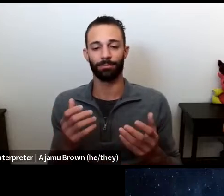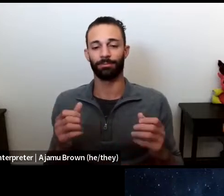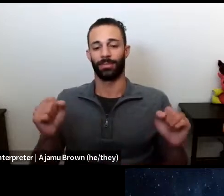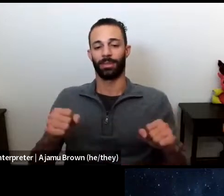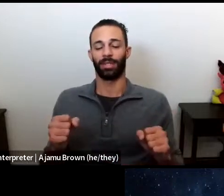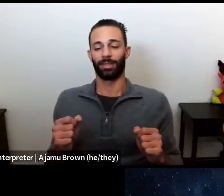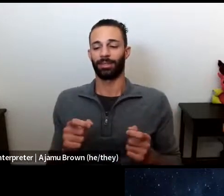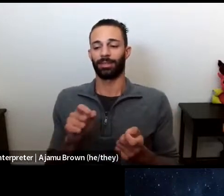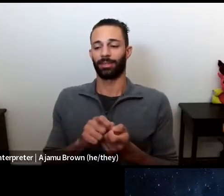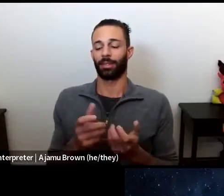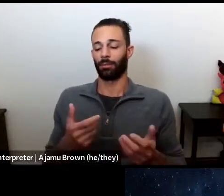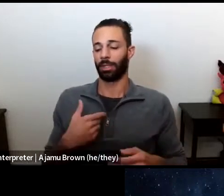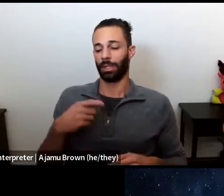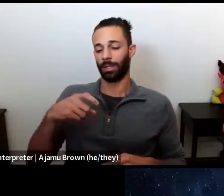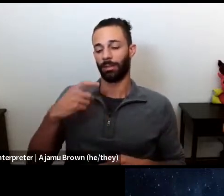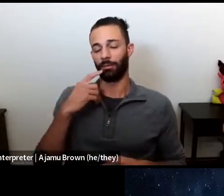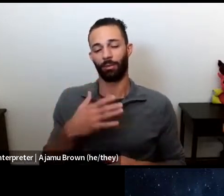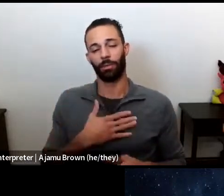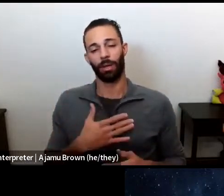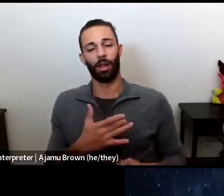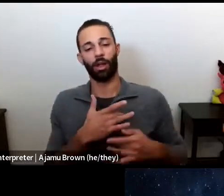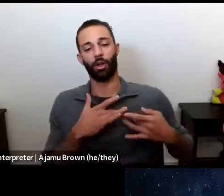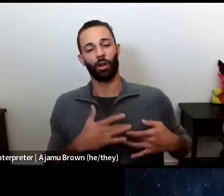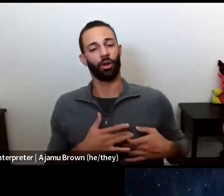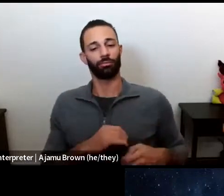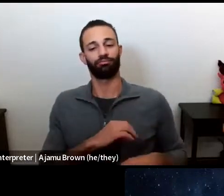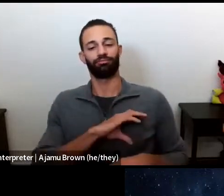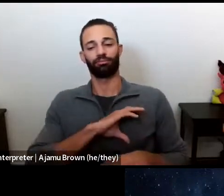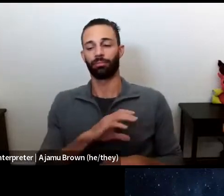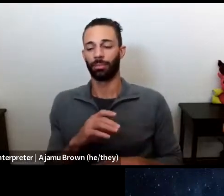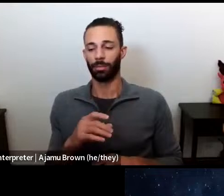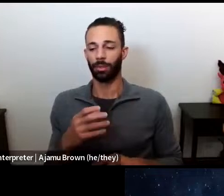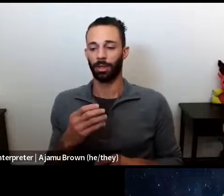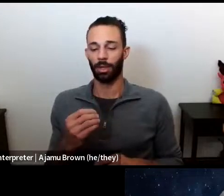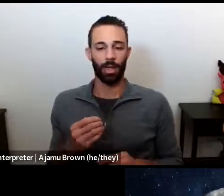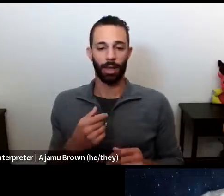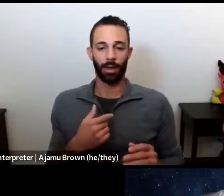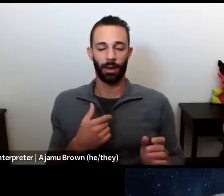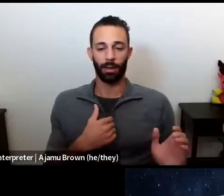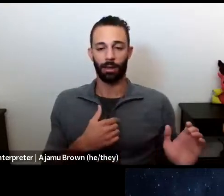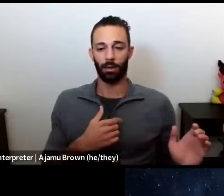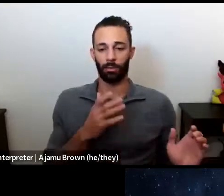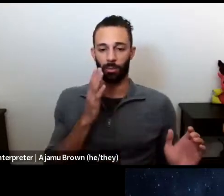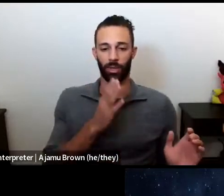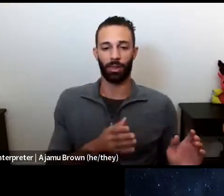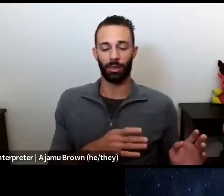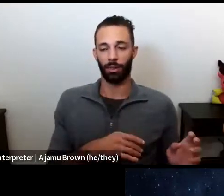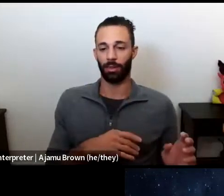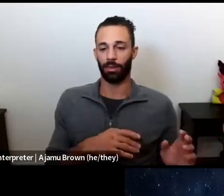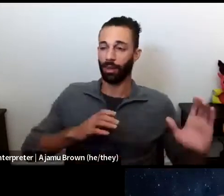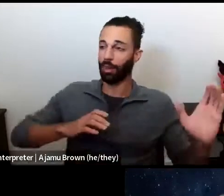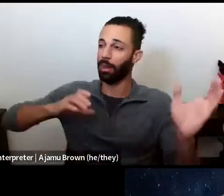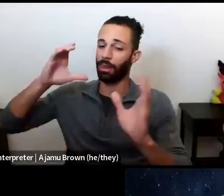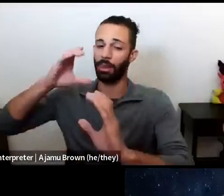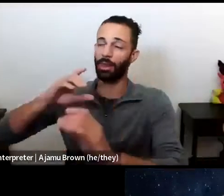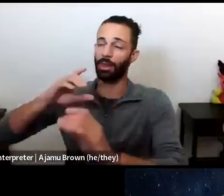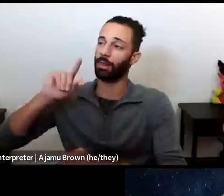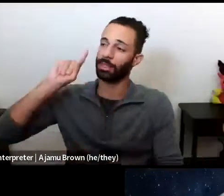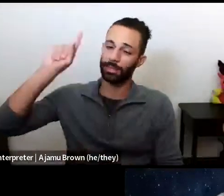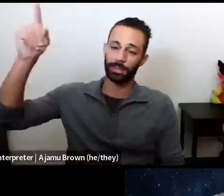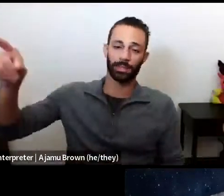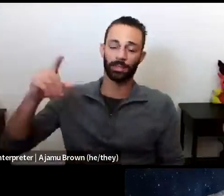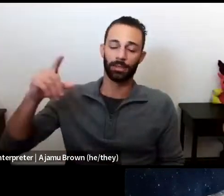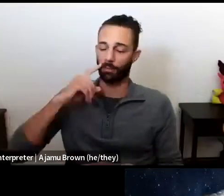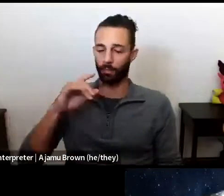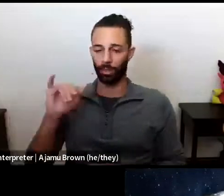now. And I'm going to look way over here for it rather than closer to home, which is usually within